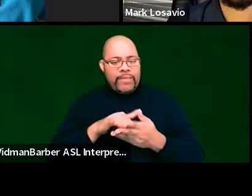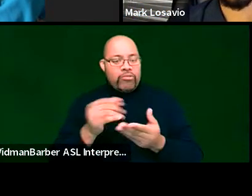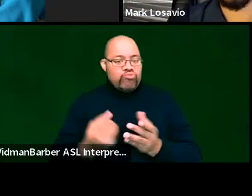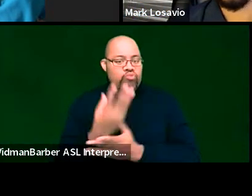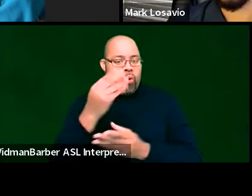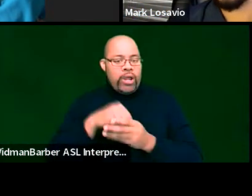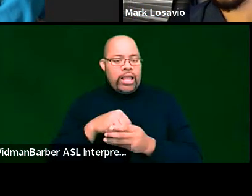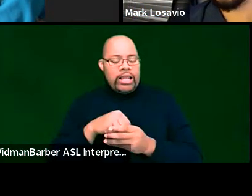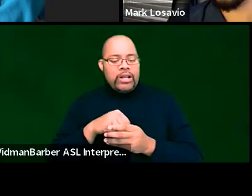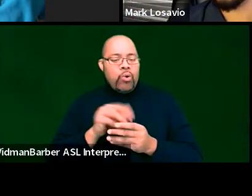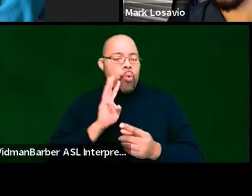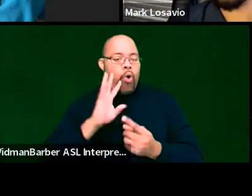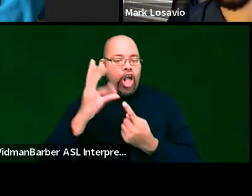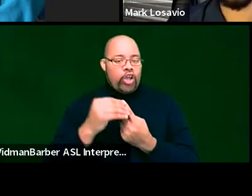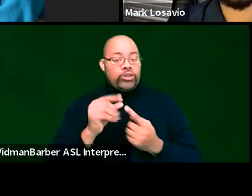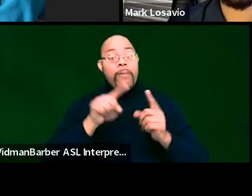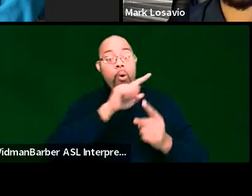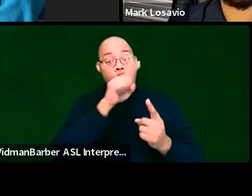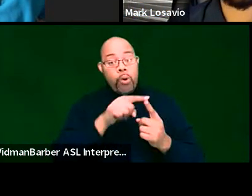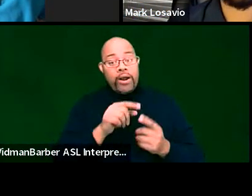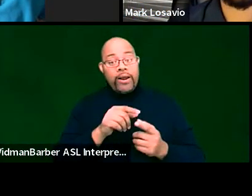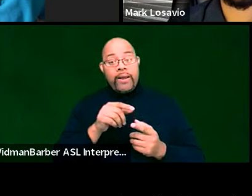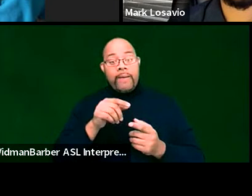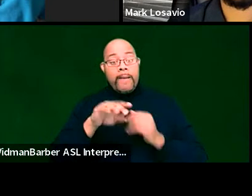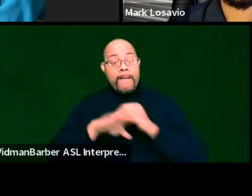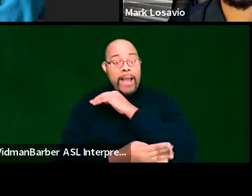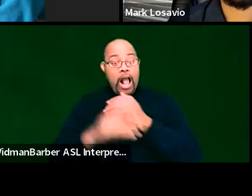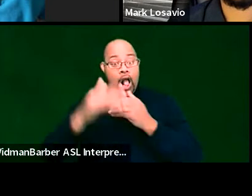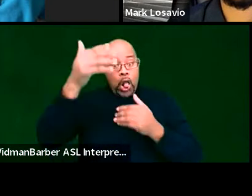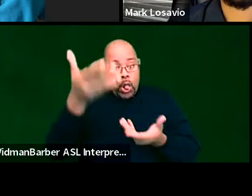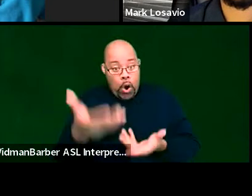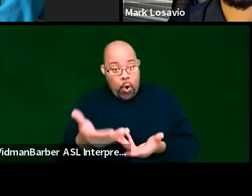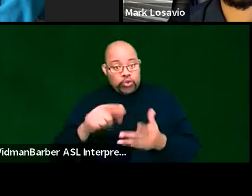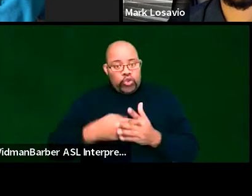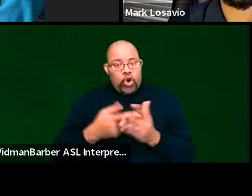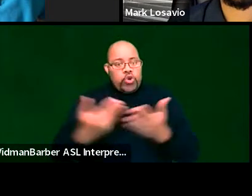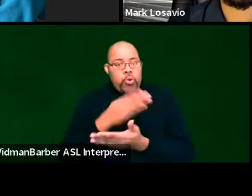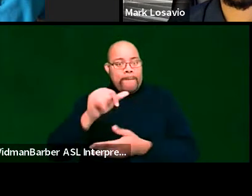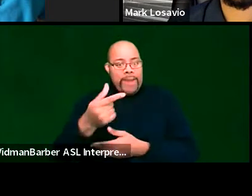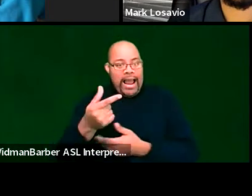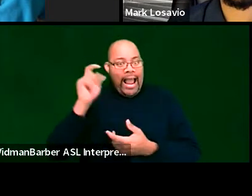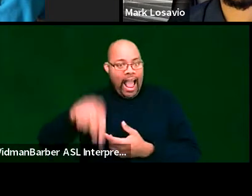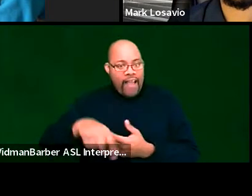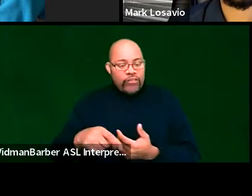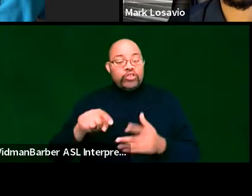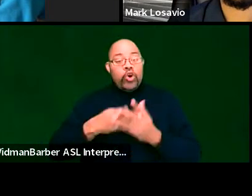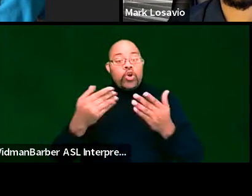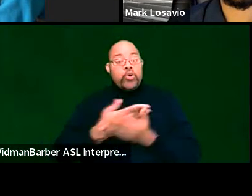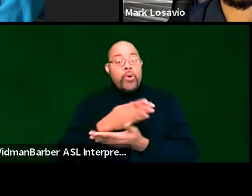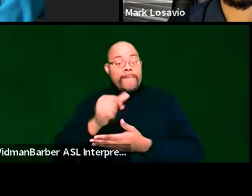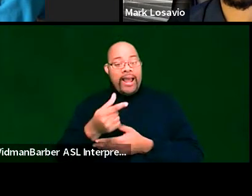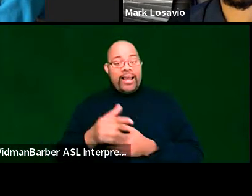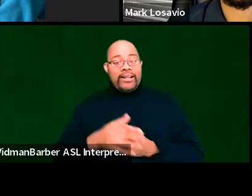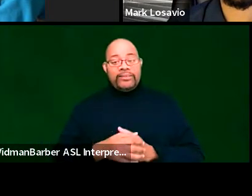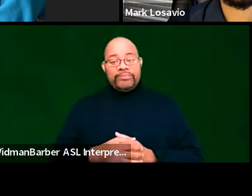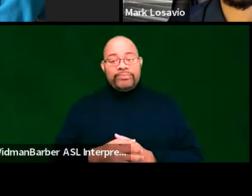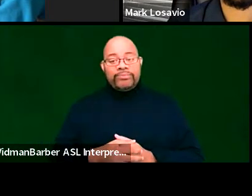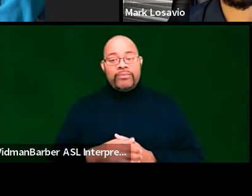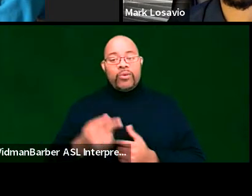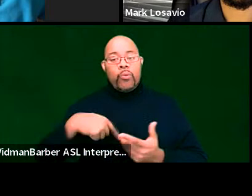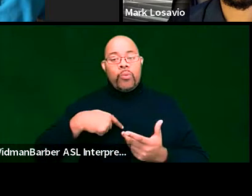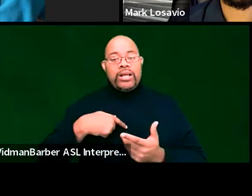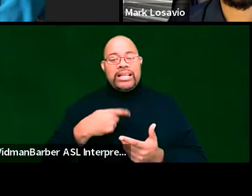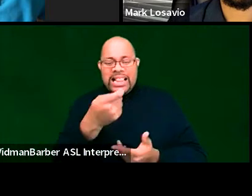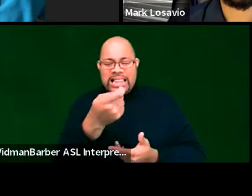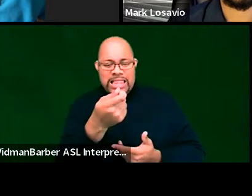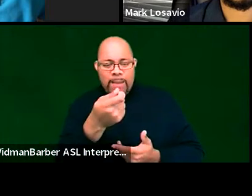growing in aquaculture. But when the bag got low, we had to like start a new bag. And to start a new bag, we would like take a little